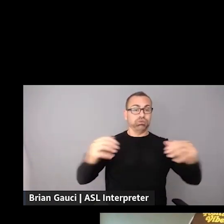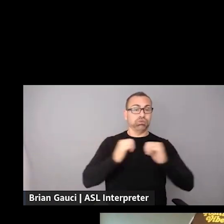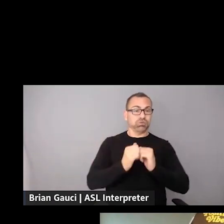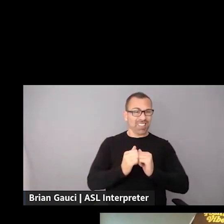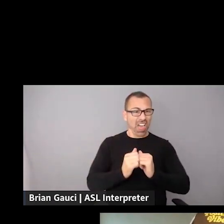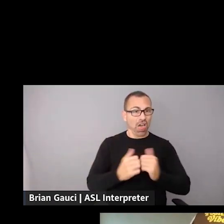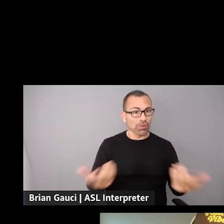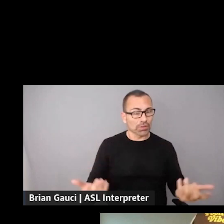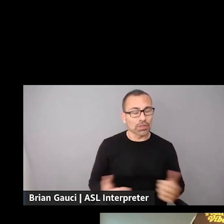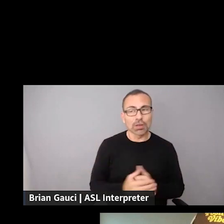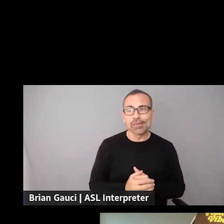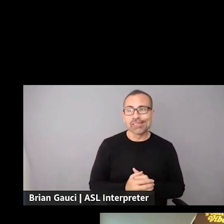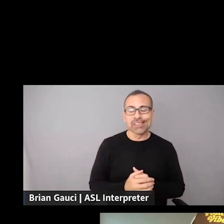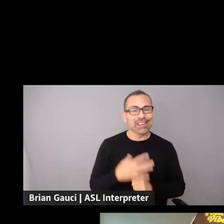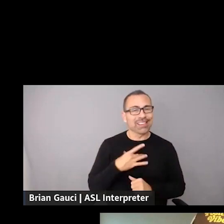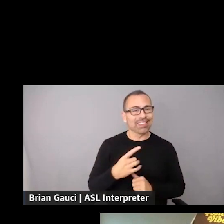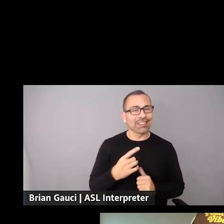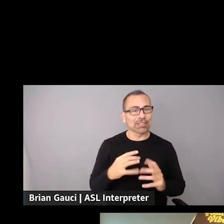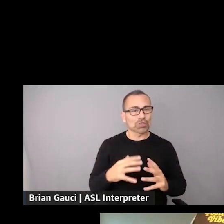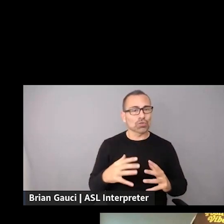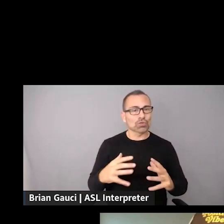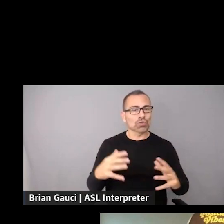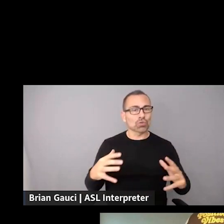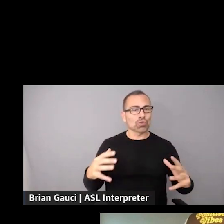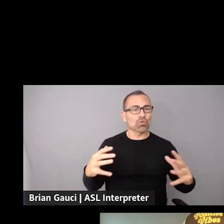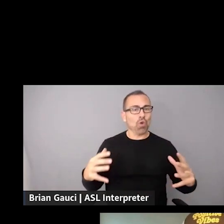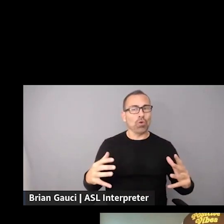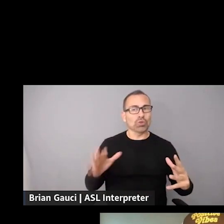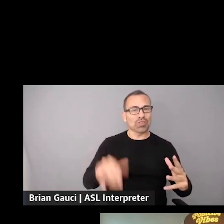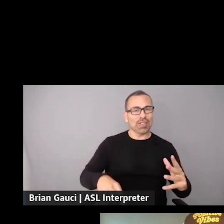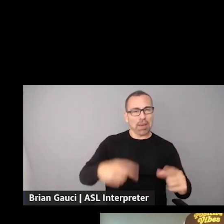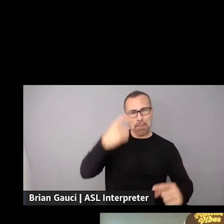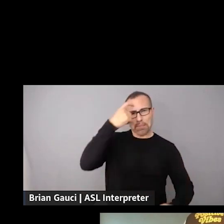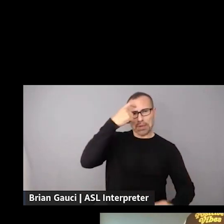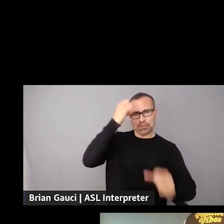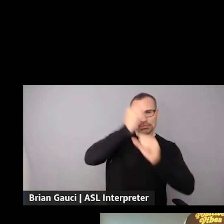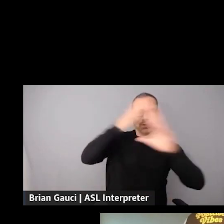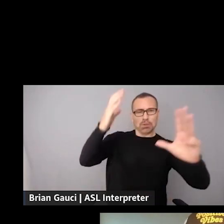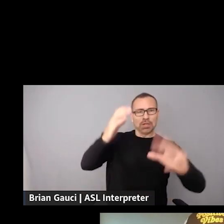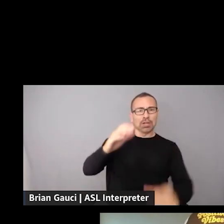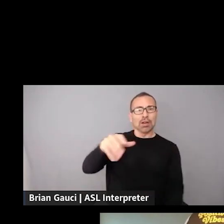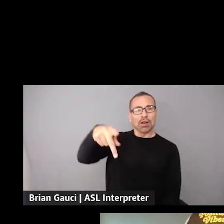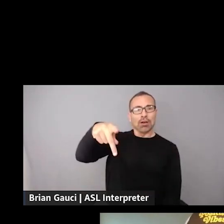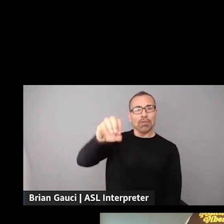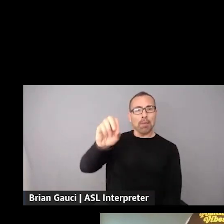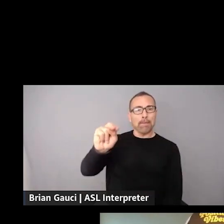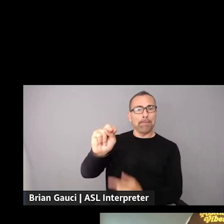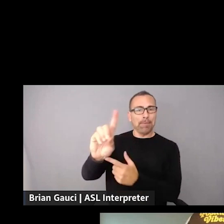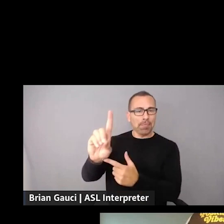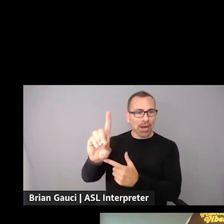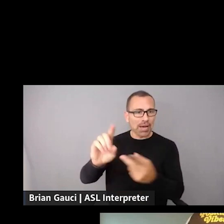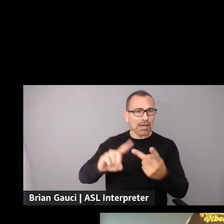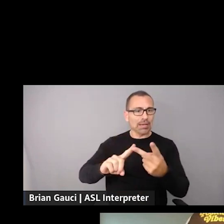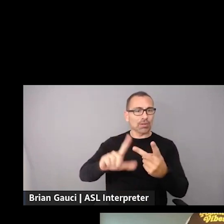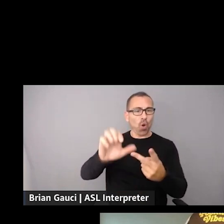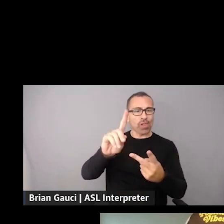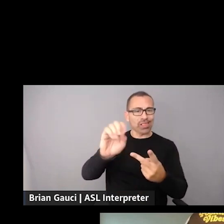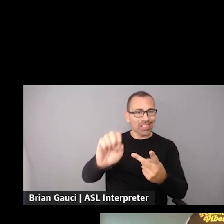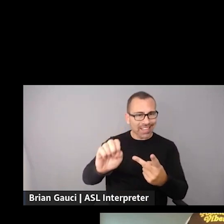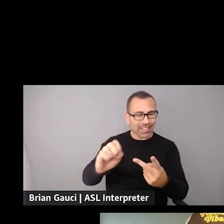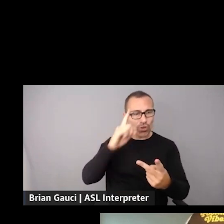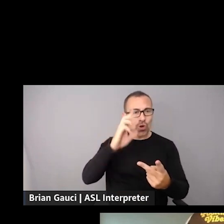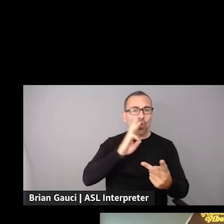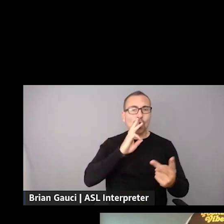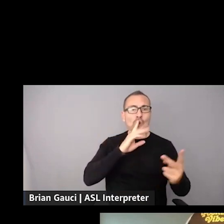grow, you know, that mental image of the pond or the lake, of just a bunch of things sort of pulling together, sort of